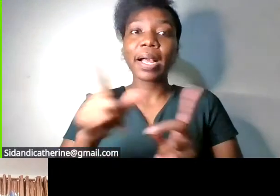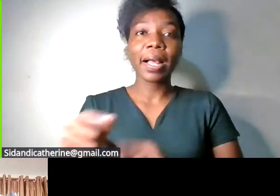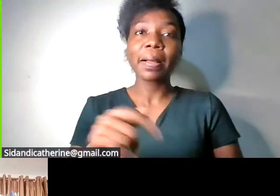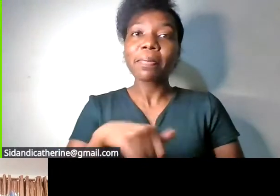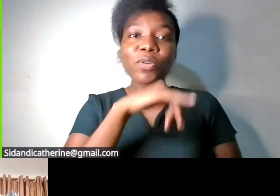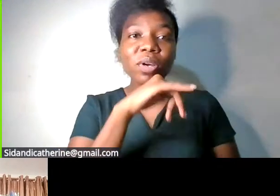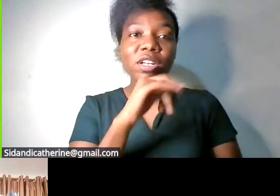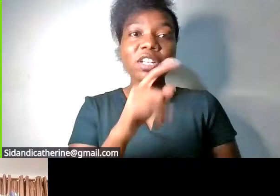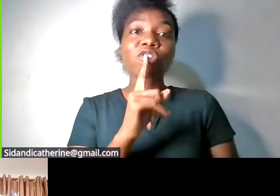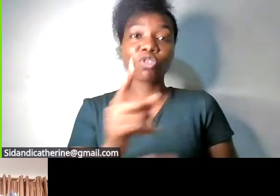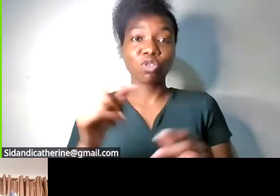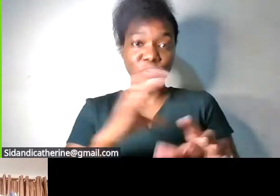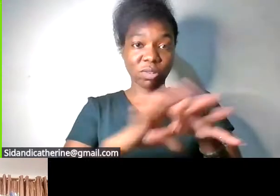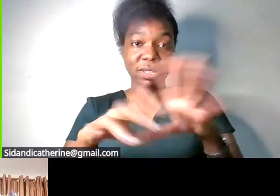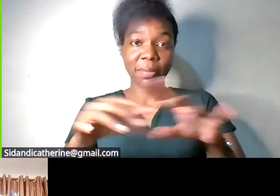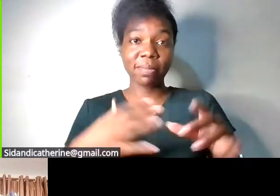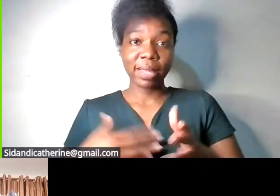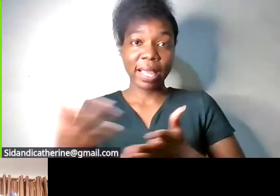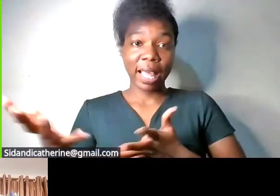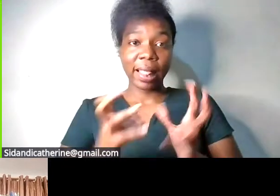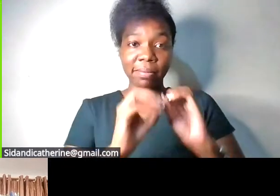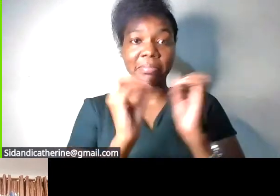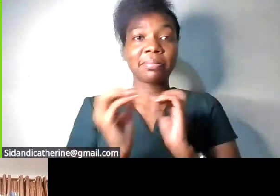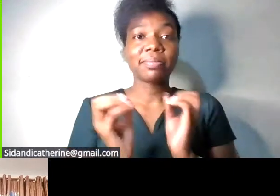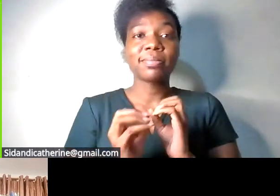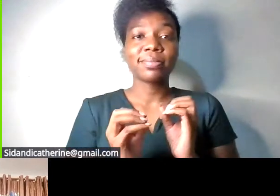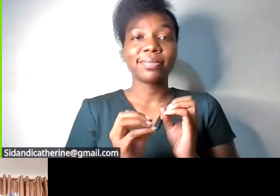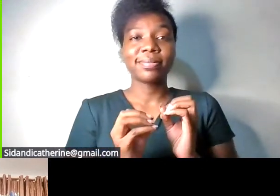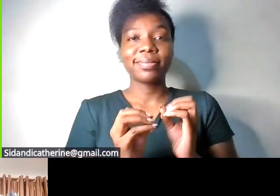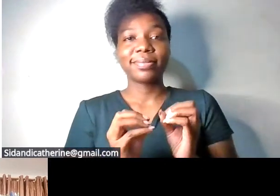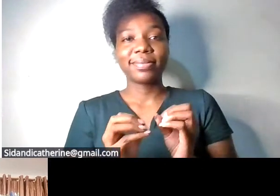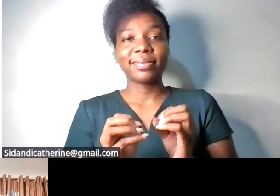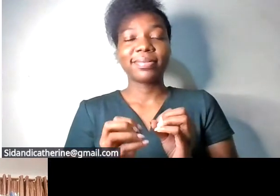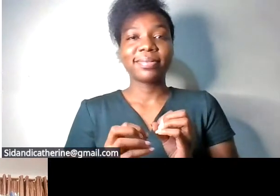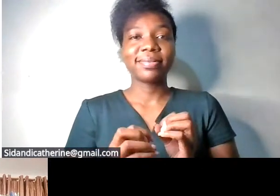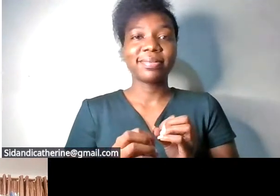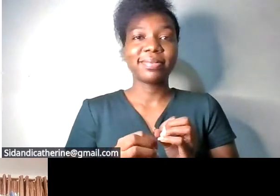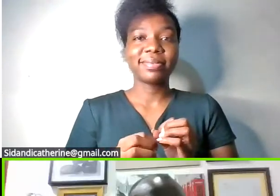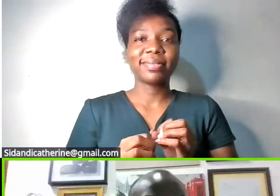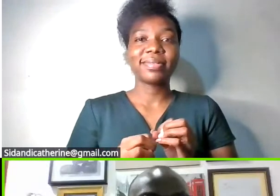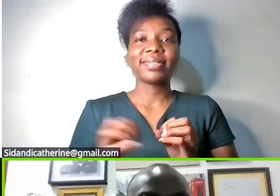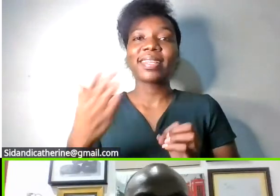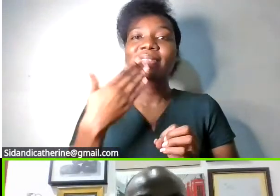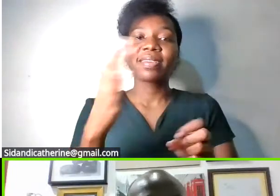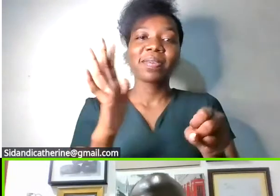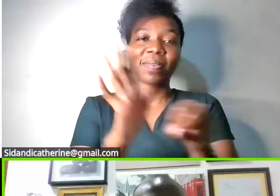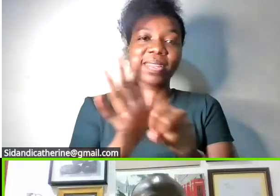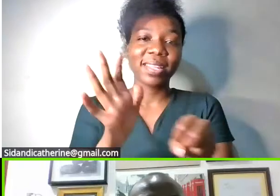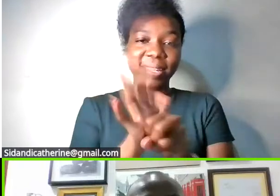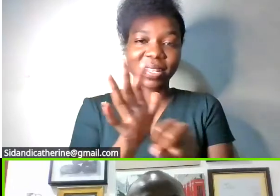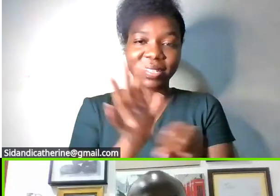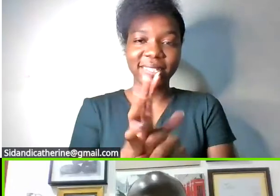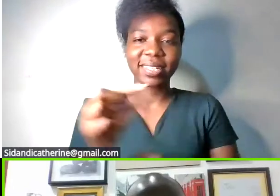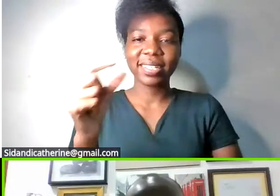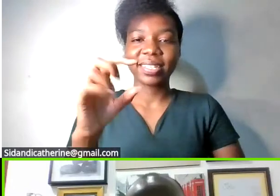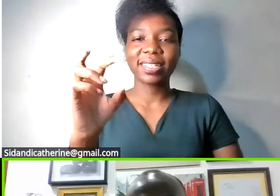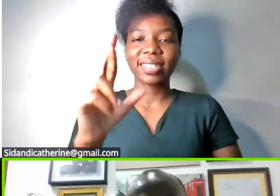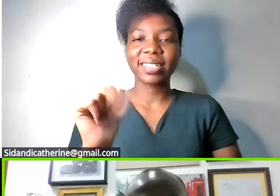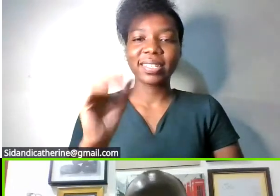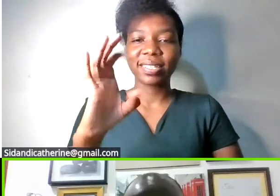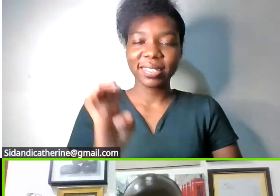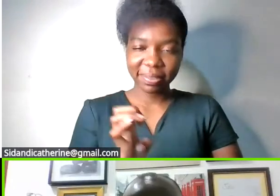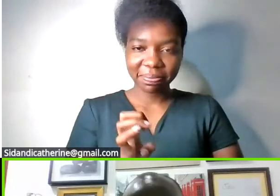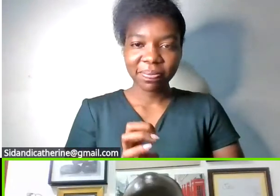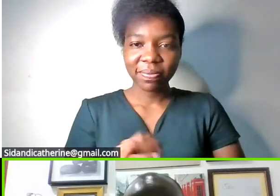Make arrangements. Thank you. Please come on. Thank you very much, Grace. Your hoodie is secured. Good evening,